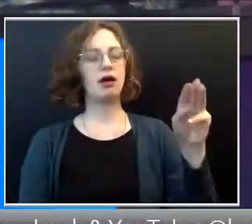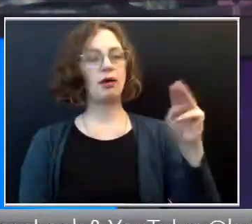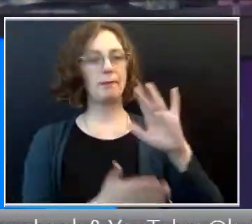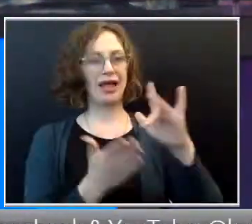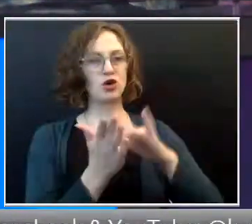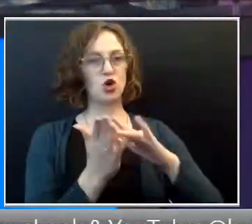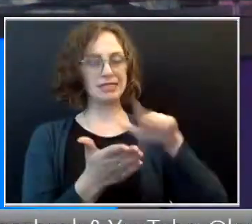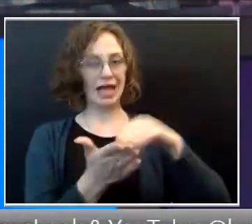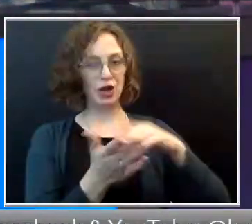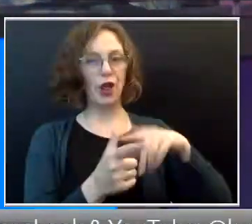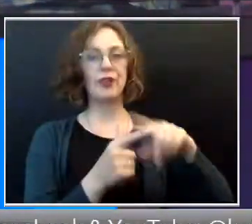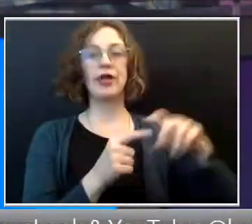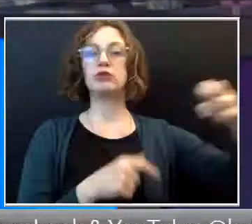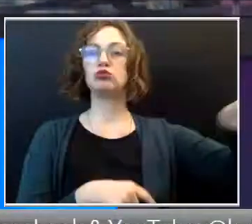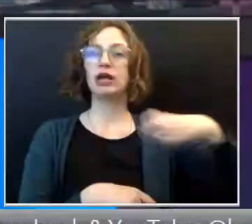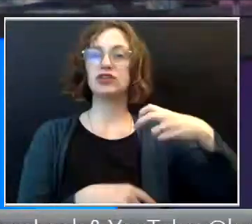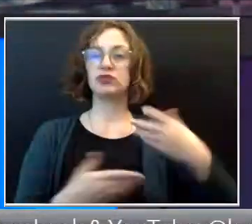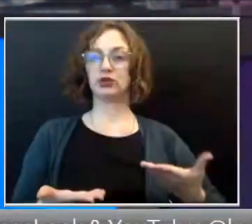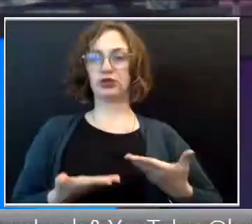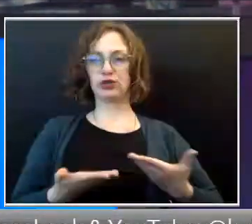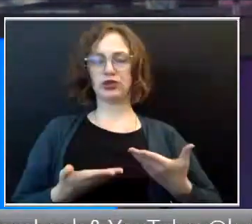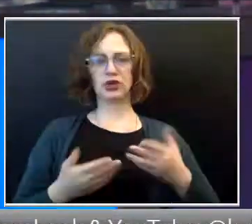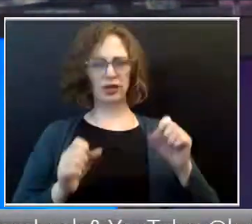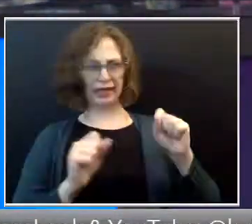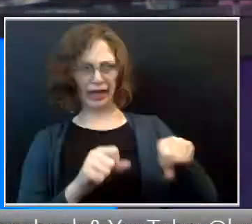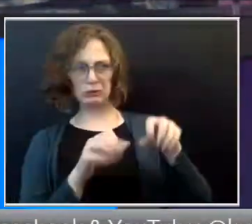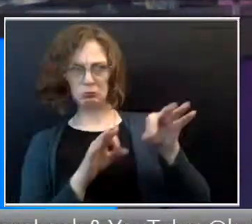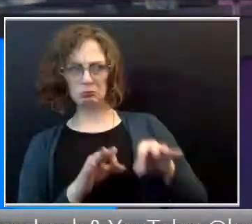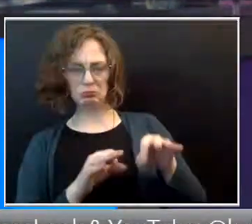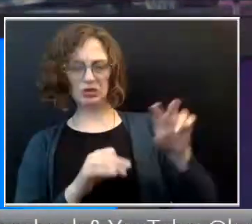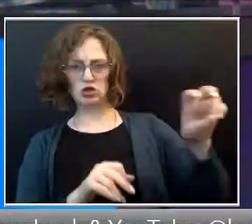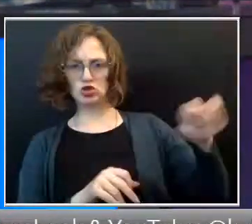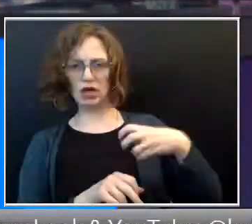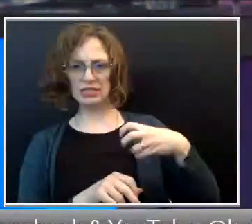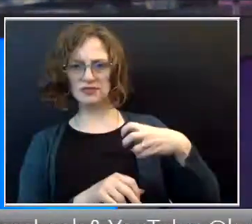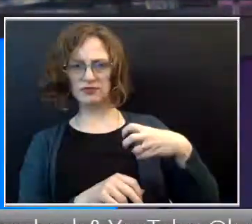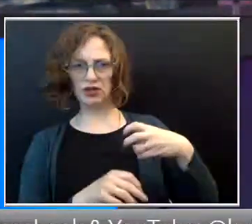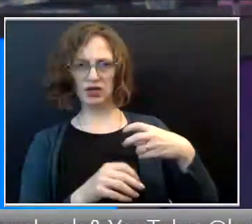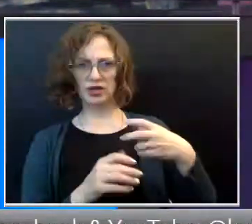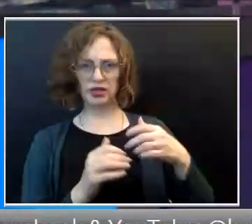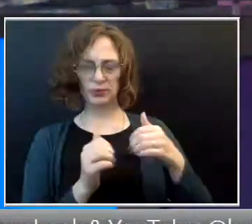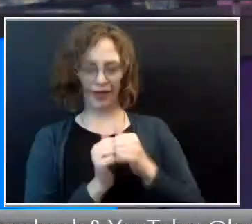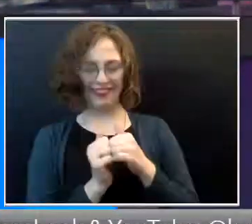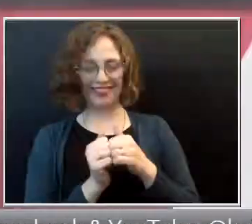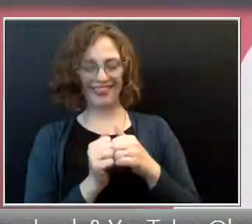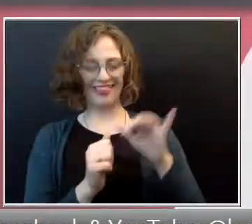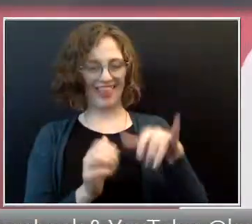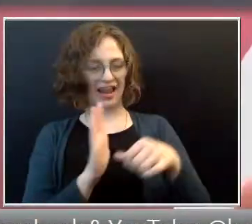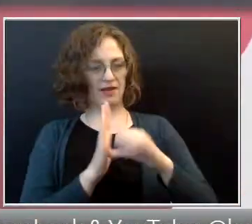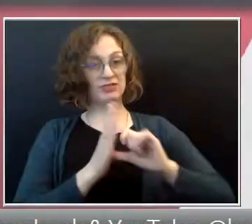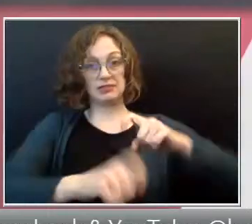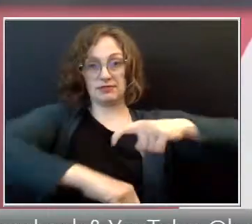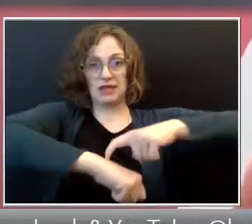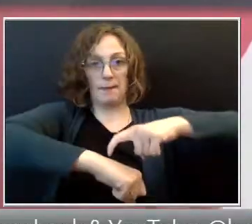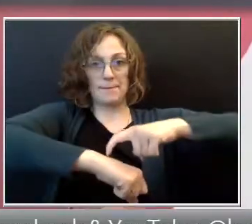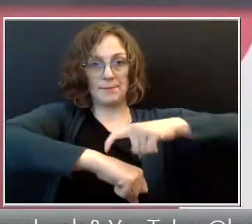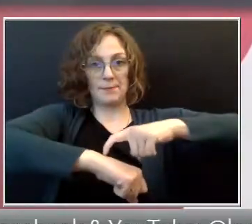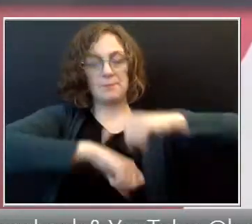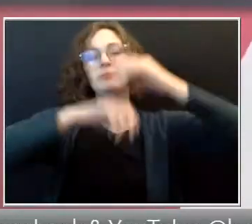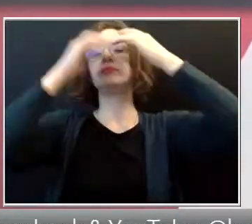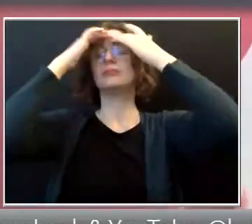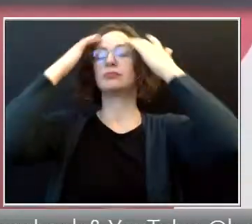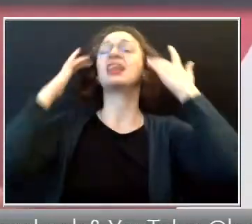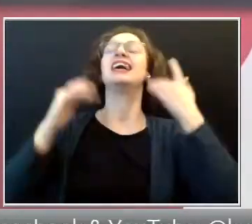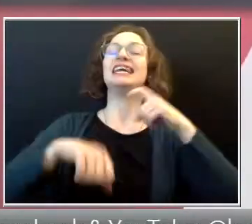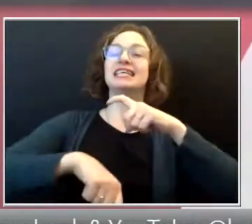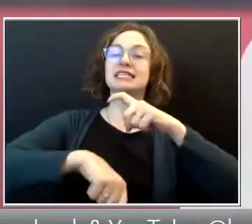with the emphasis being so strongly on time? Yeah, time is brain. Every minute of no blood flow, we